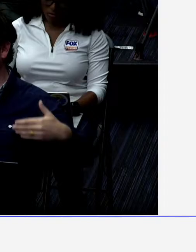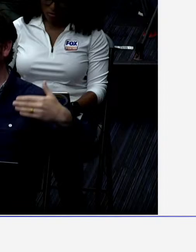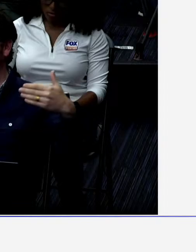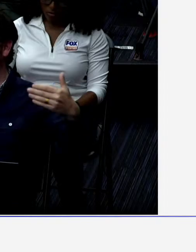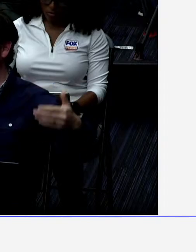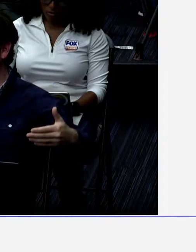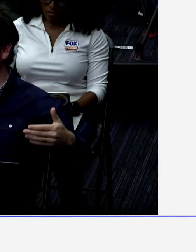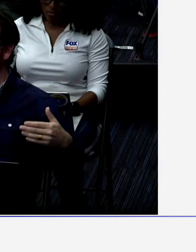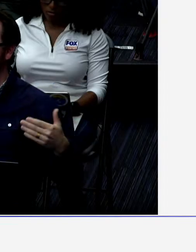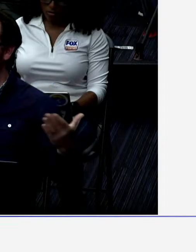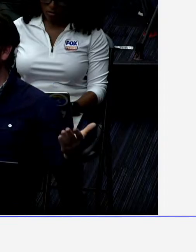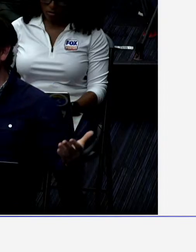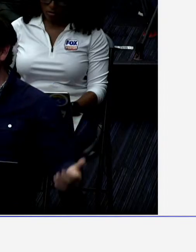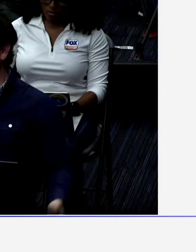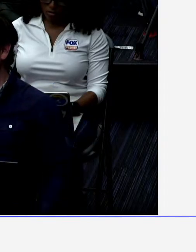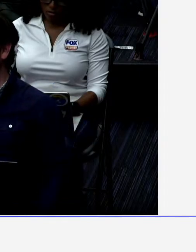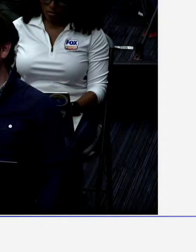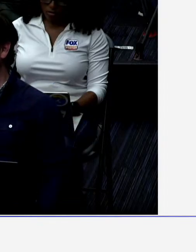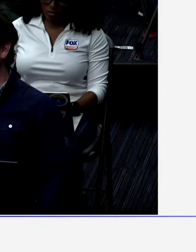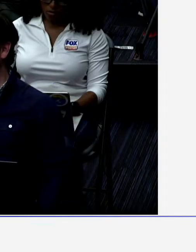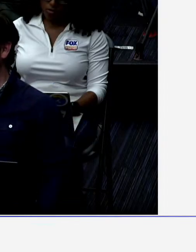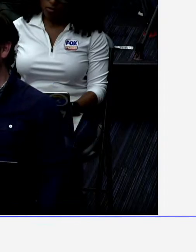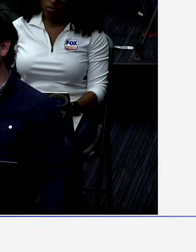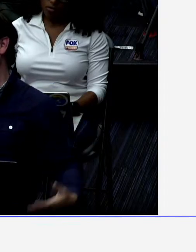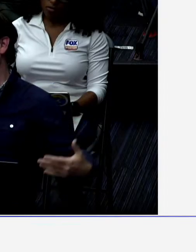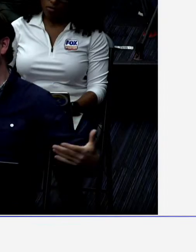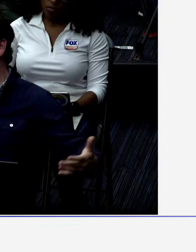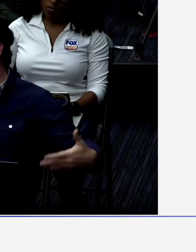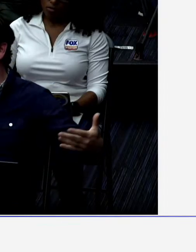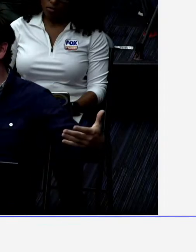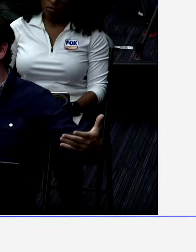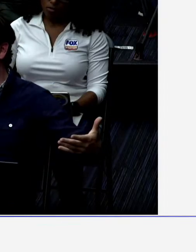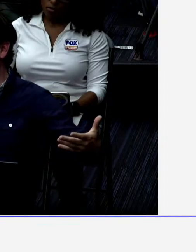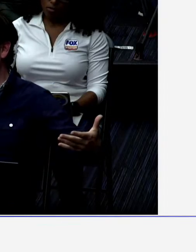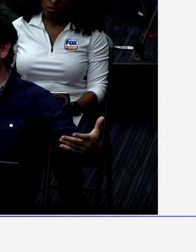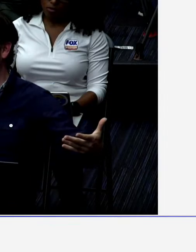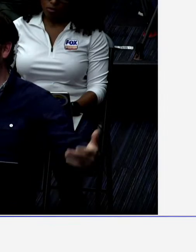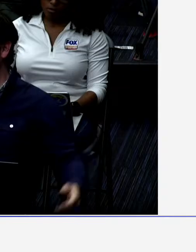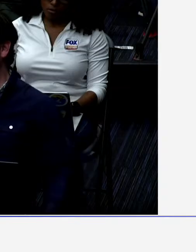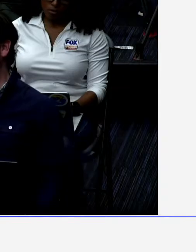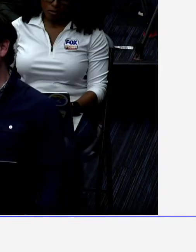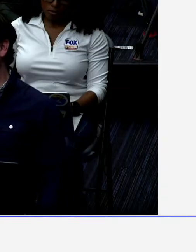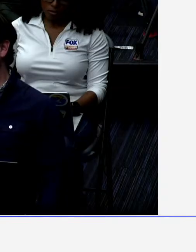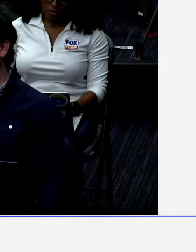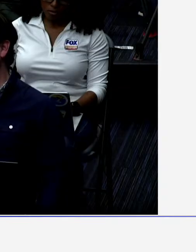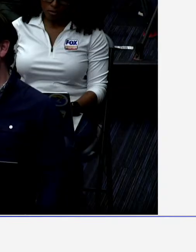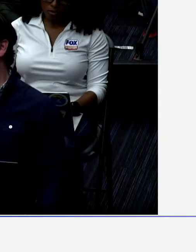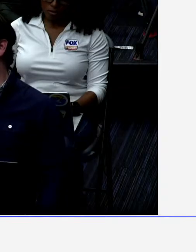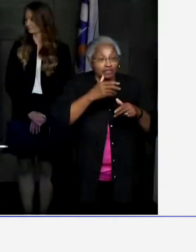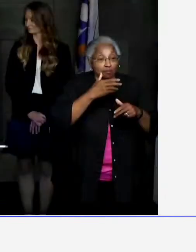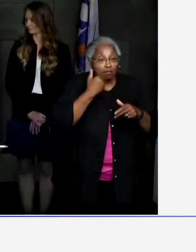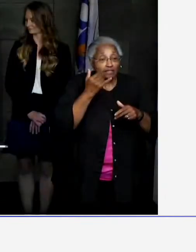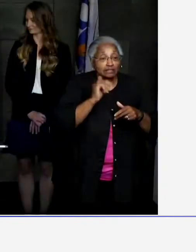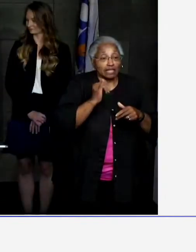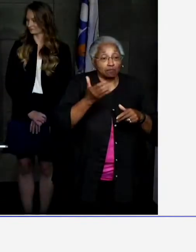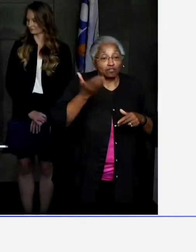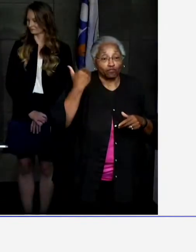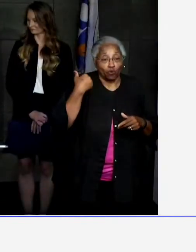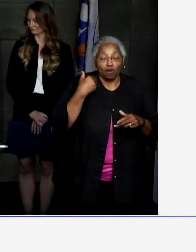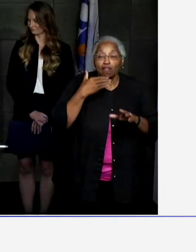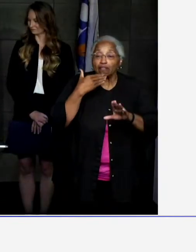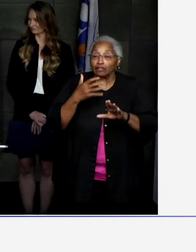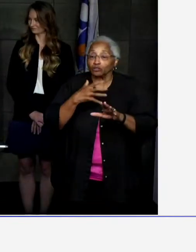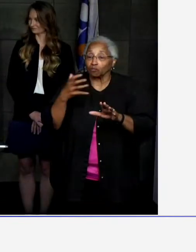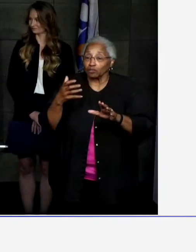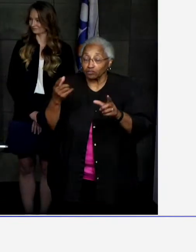weather balloons and being able to predict these hurricanes as best as we have the last several years. Thank you so much for